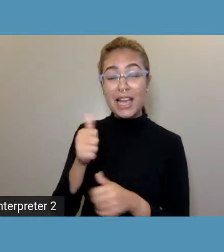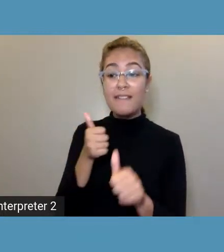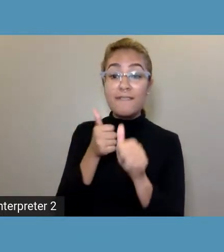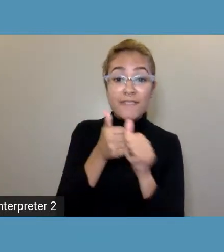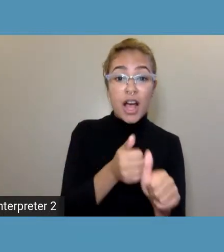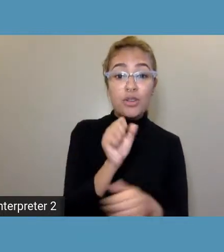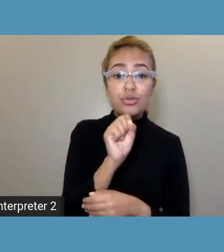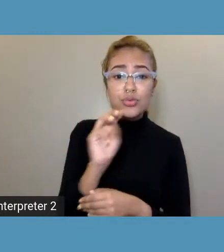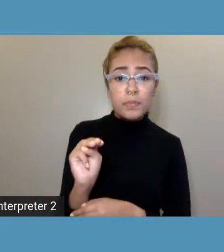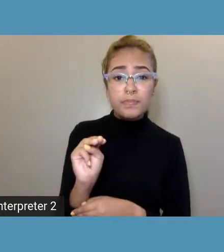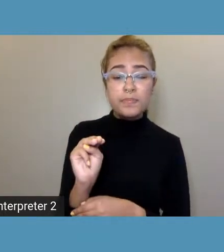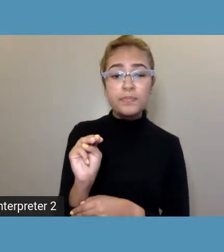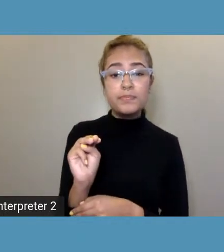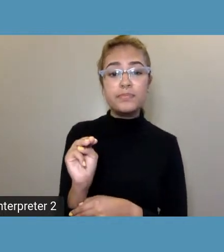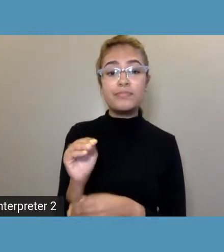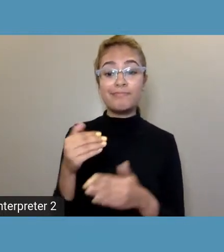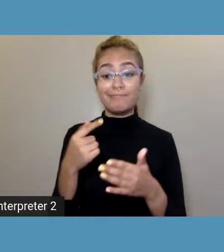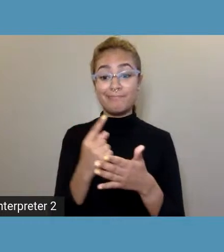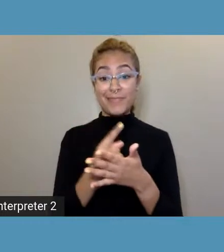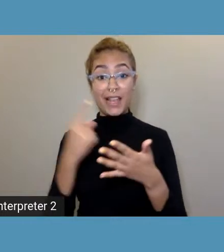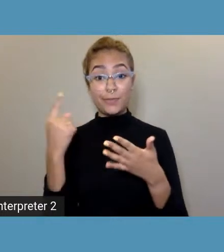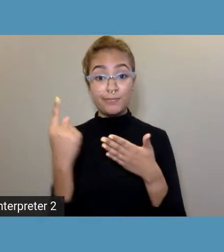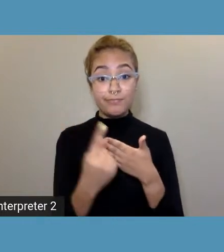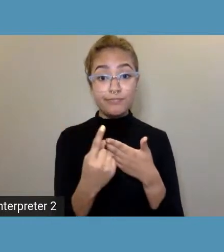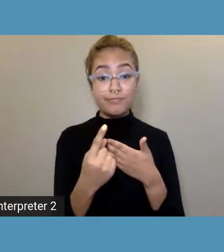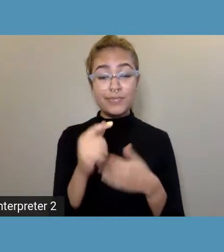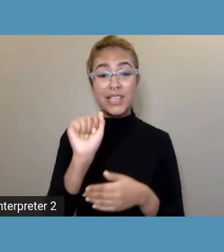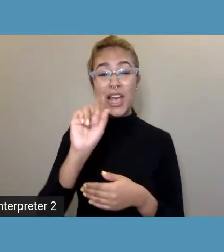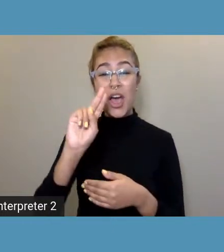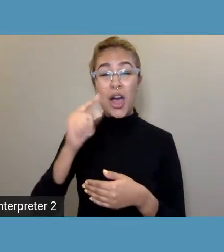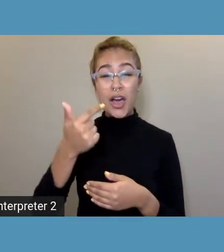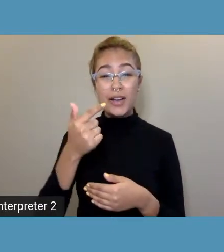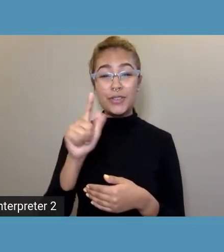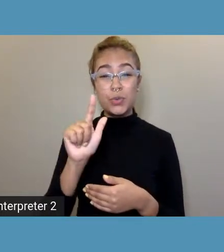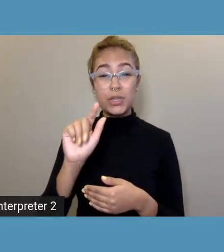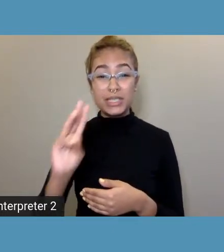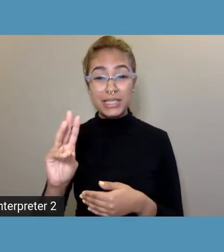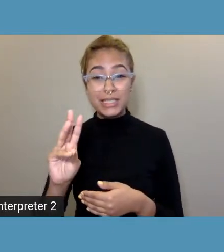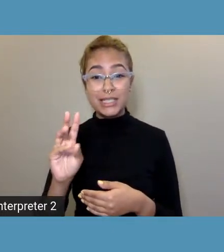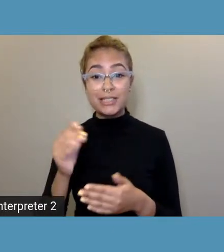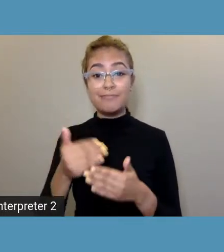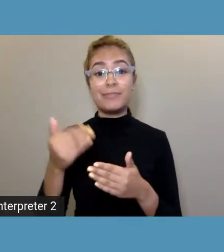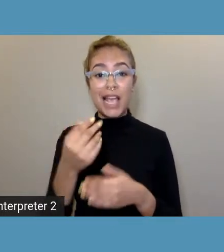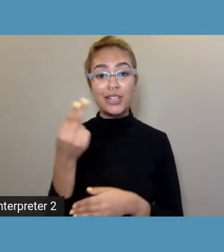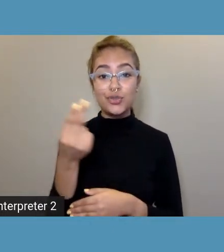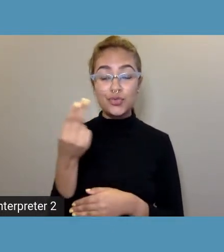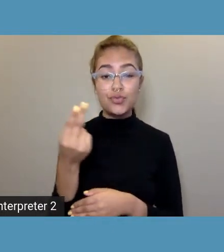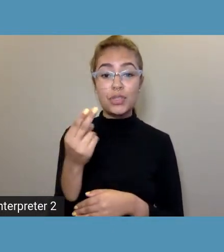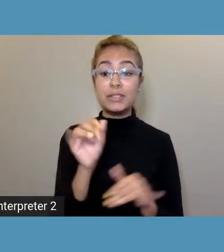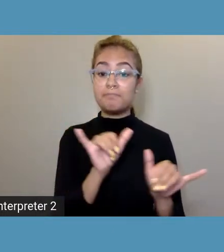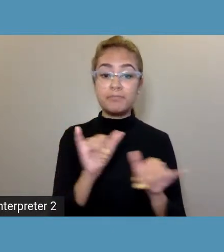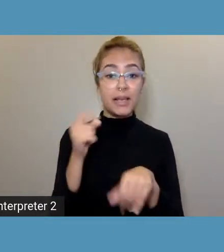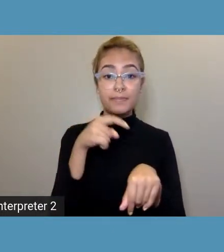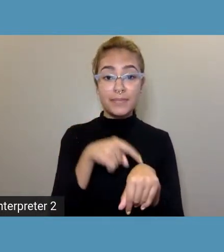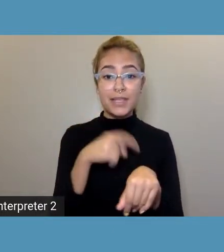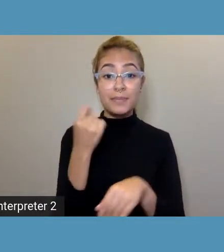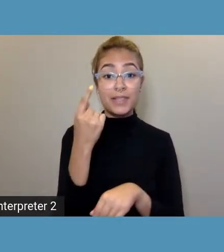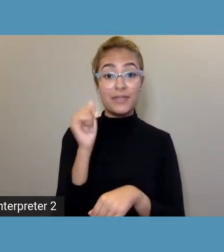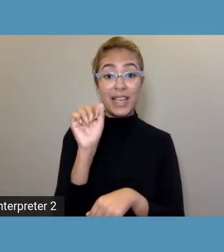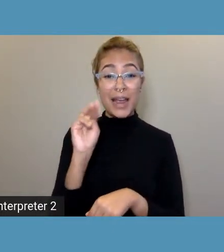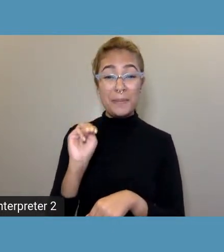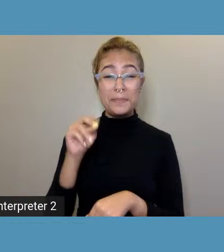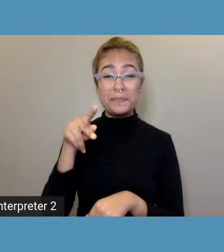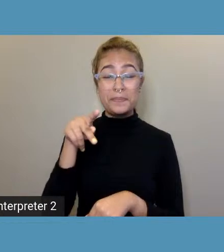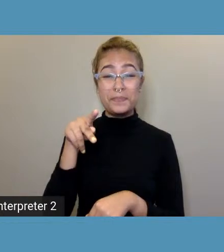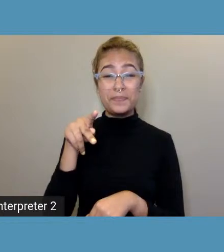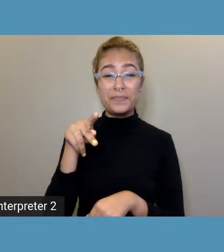social media. Next week, on August 26th, next Thursday, same time, 11 a.m. Pacific